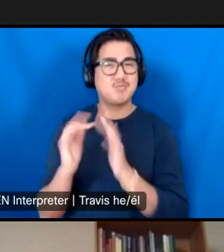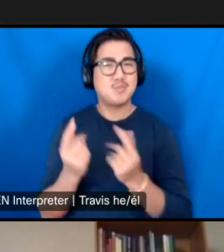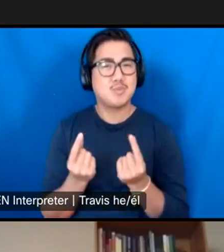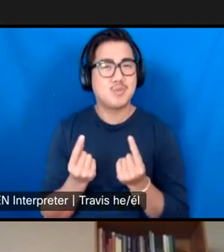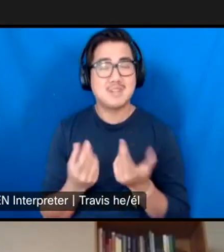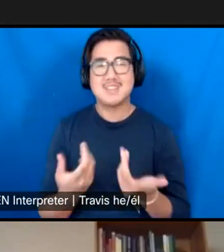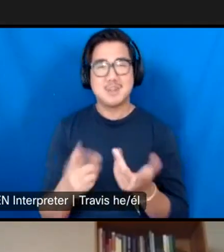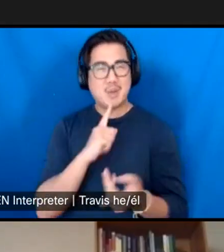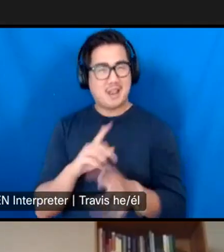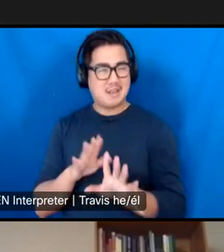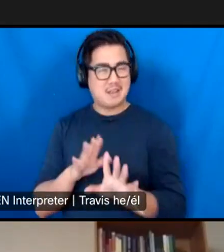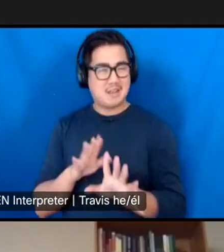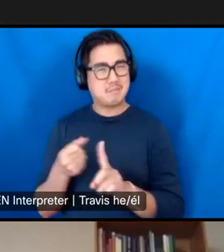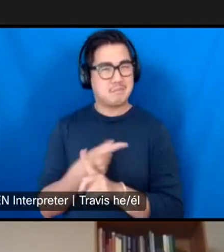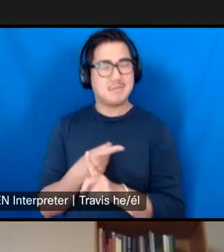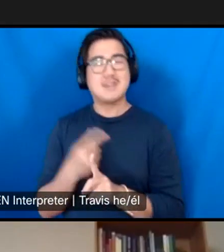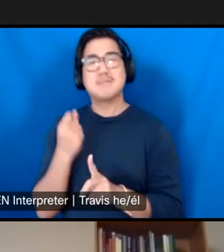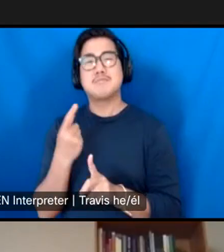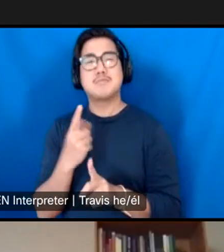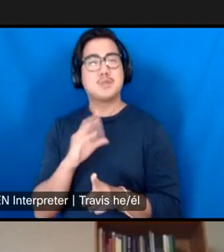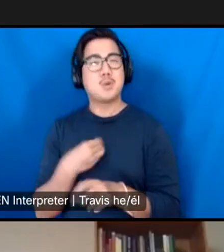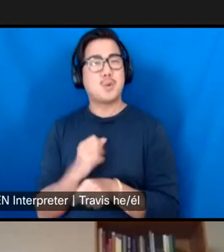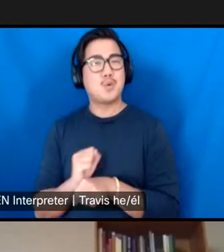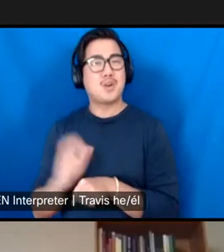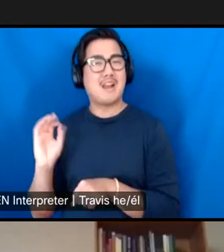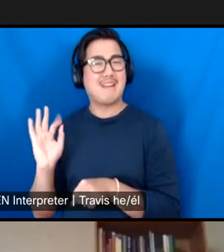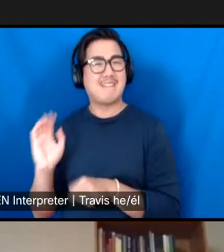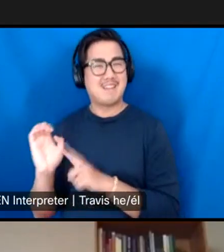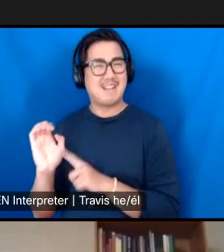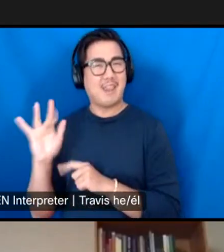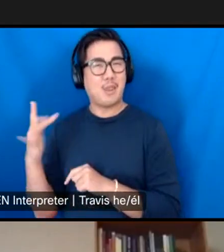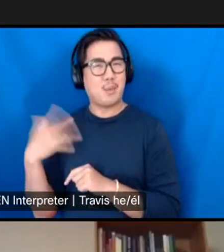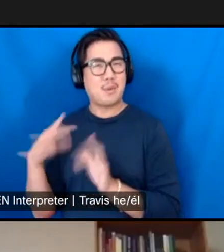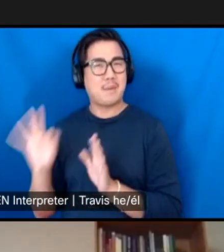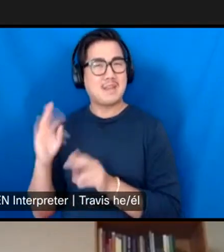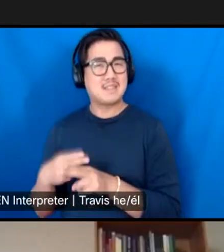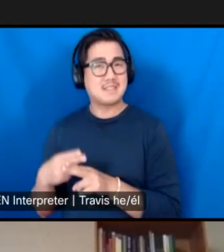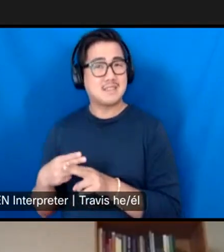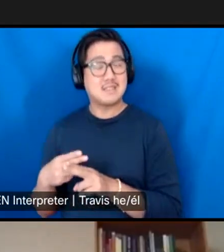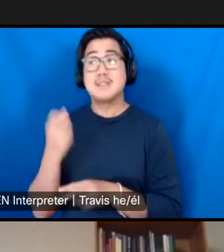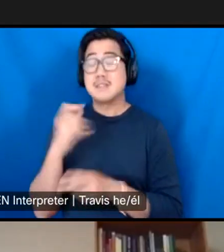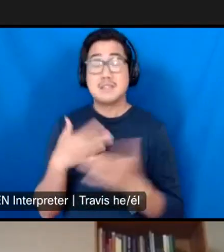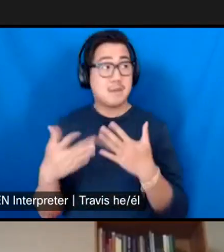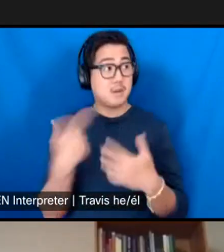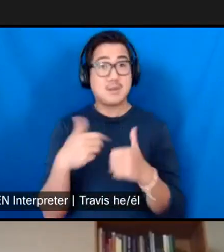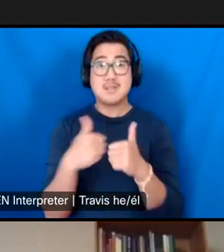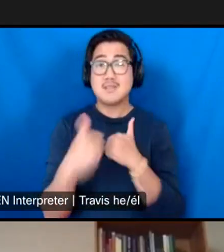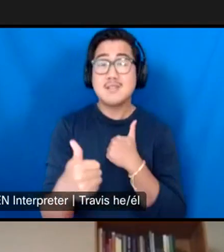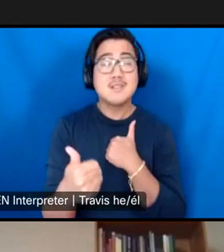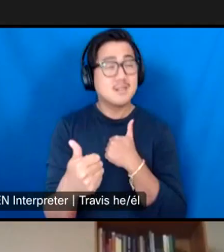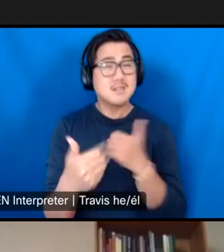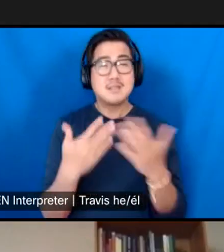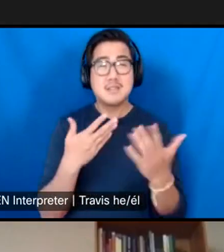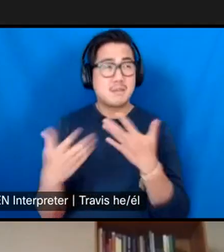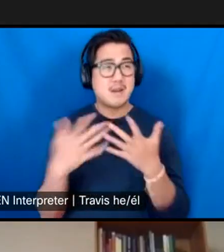a place where eventually, though we're totally virtual right now, we can break bread and we can talk because